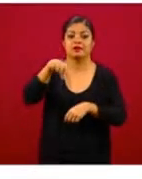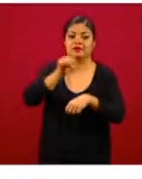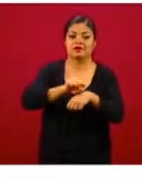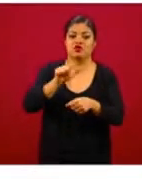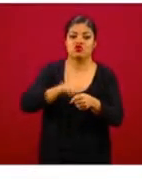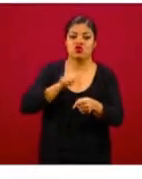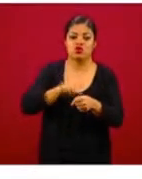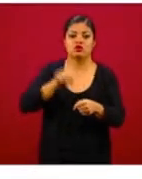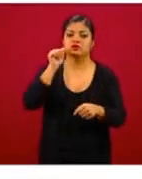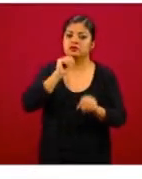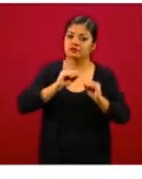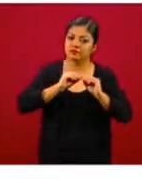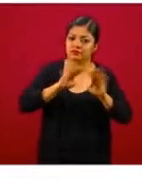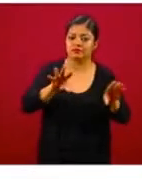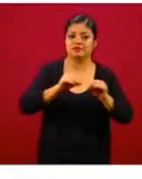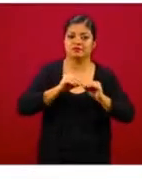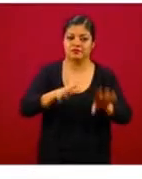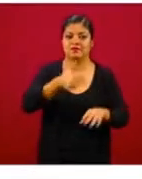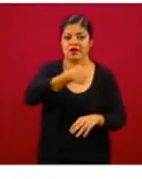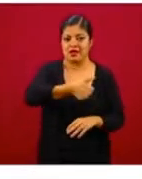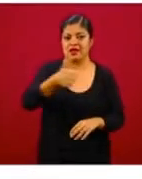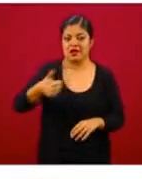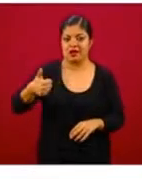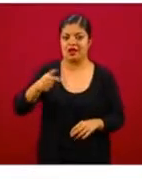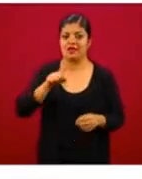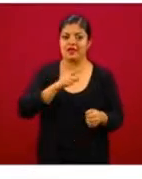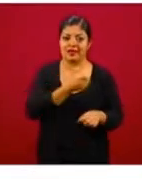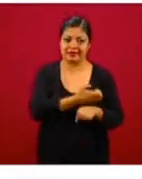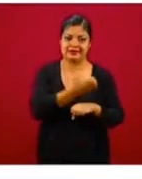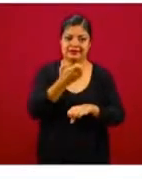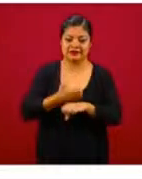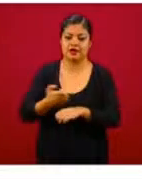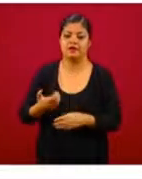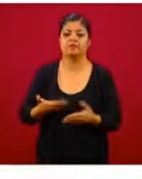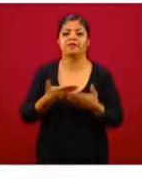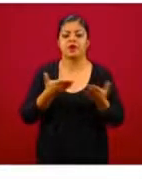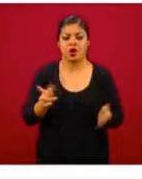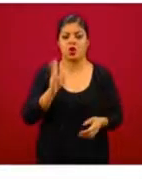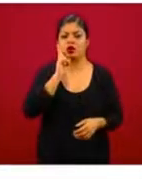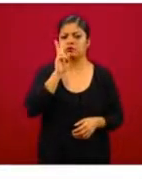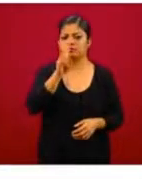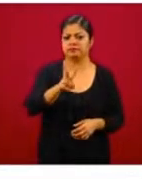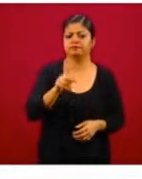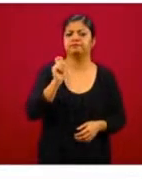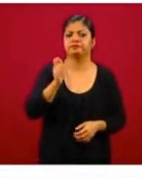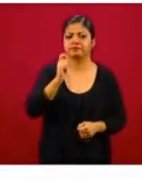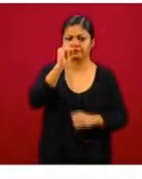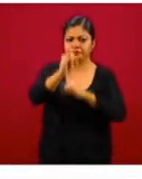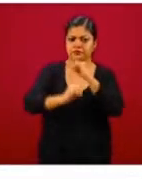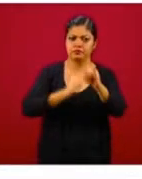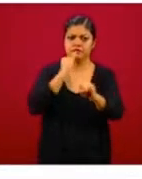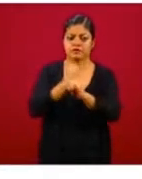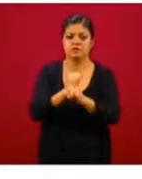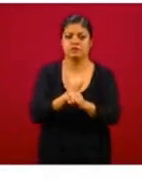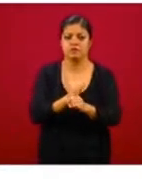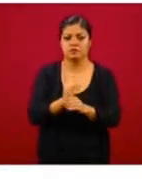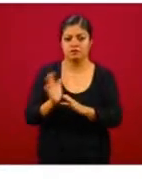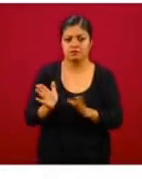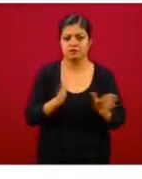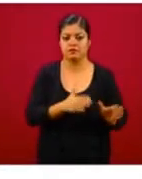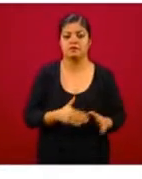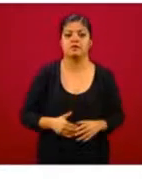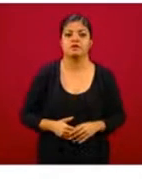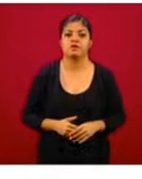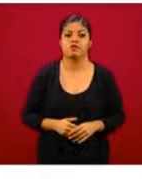in turn would be allowed based on the color that is going to be updated in each state for each